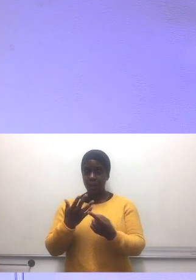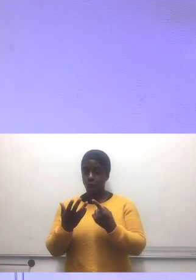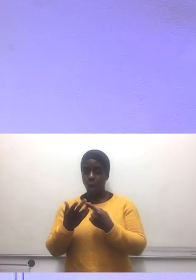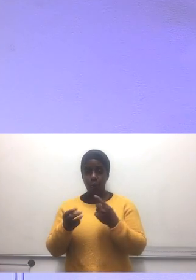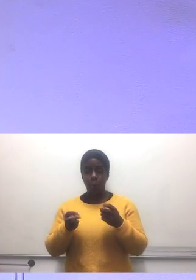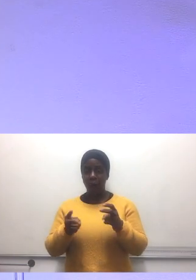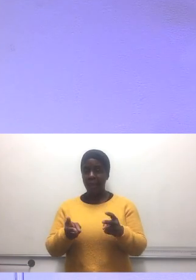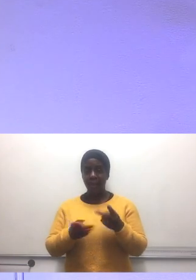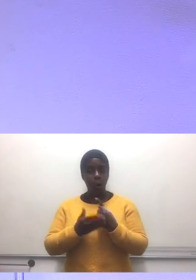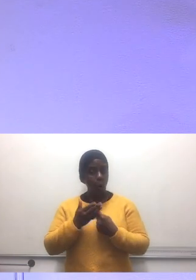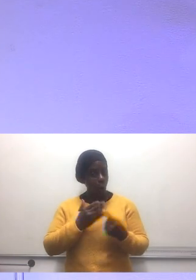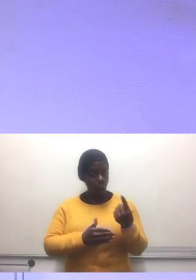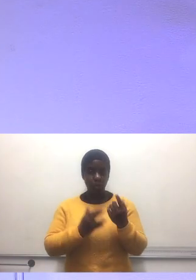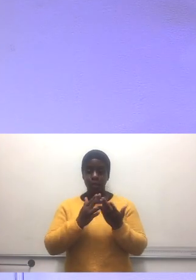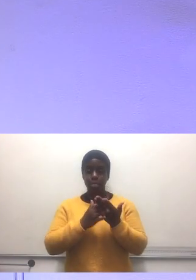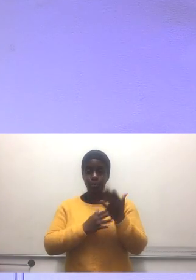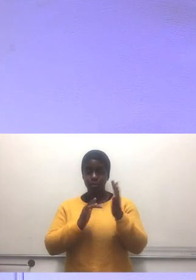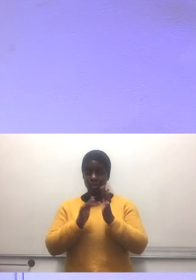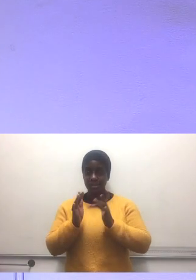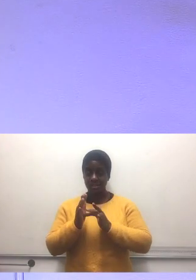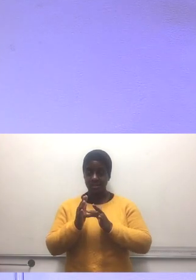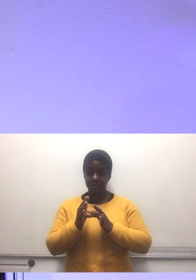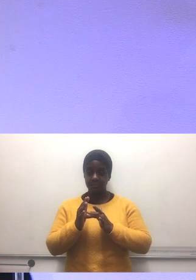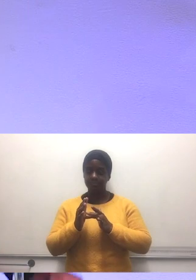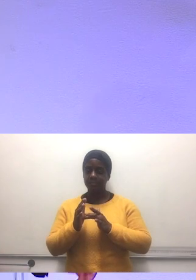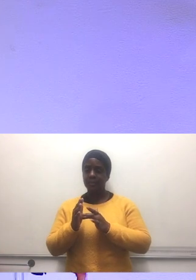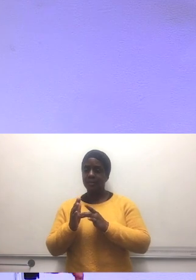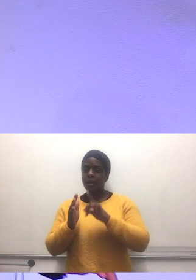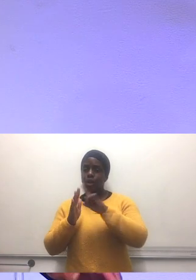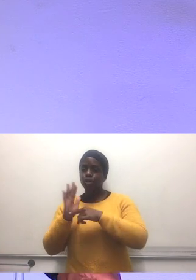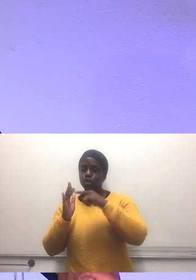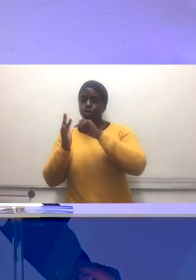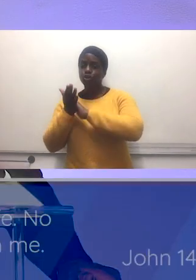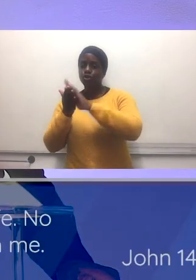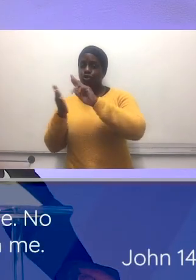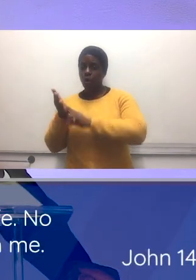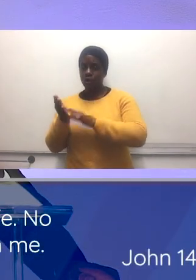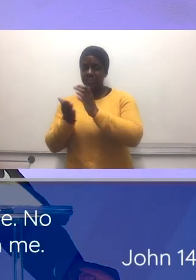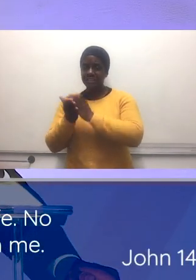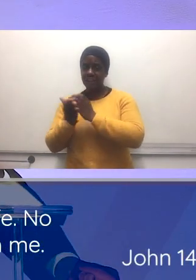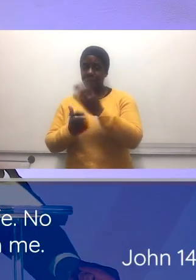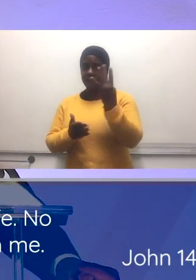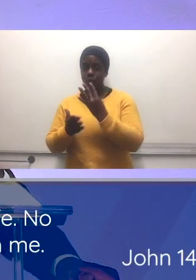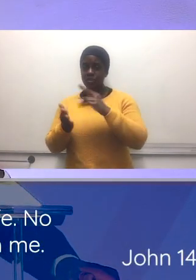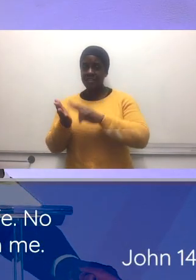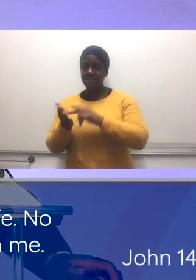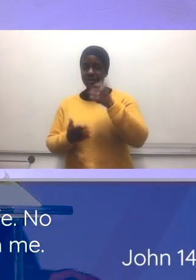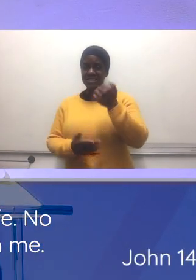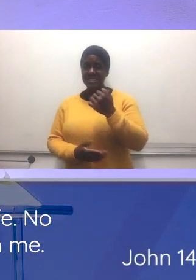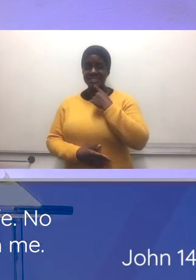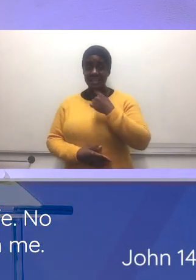means but through Jesus. The Bible said in John chapter 14 and verse 6, I am the